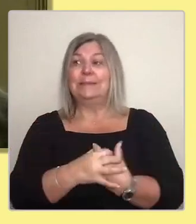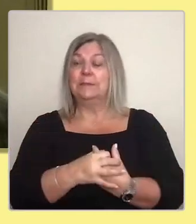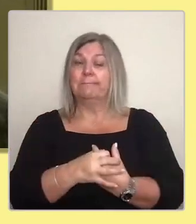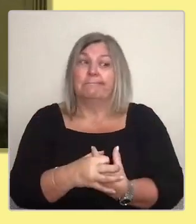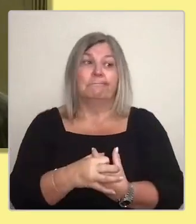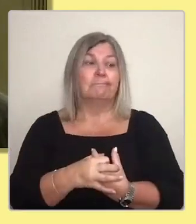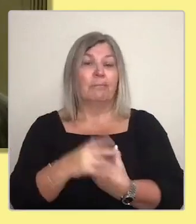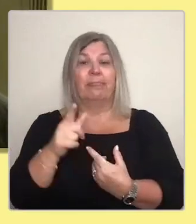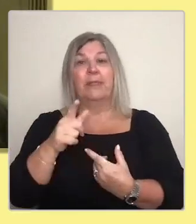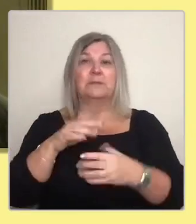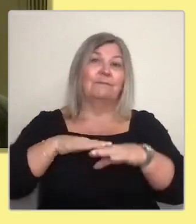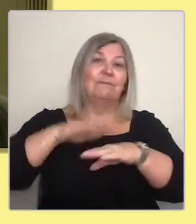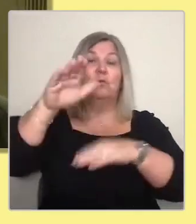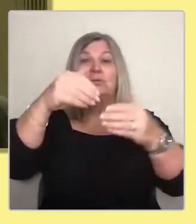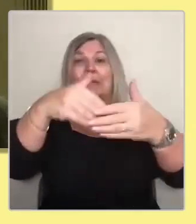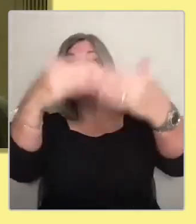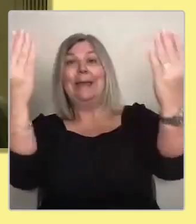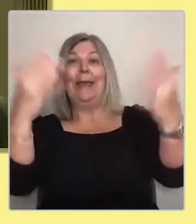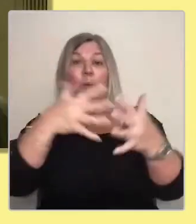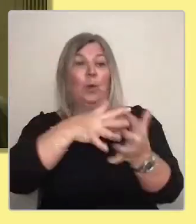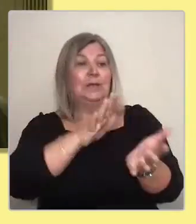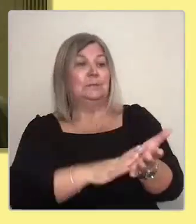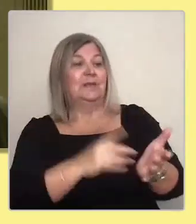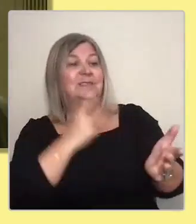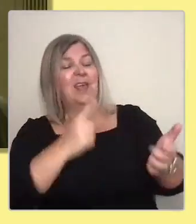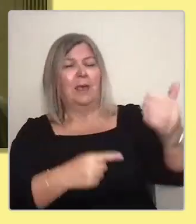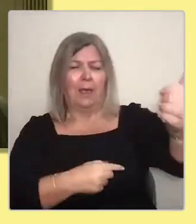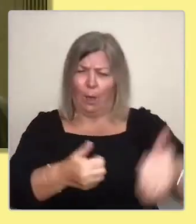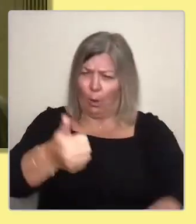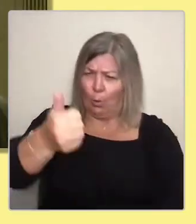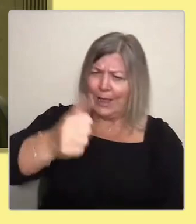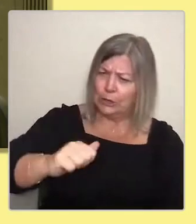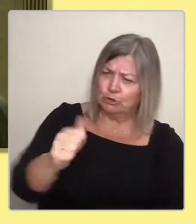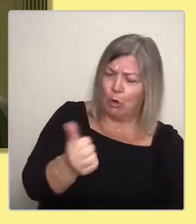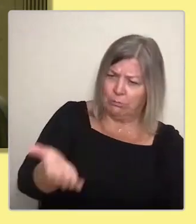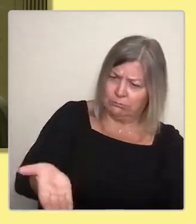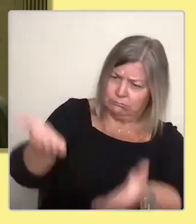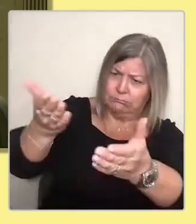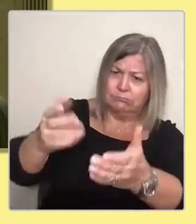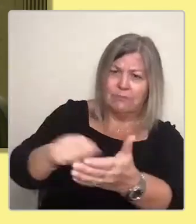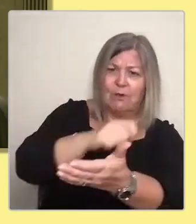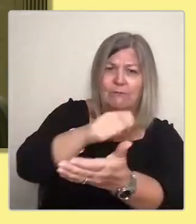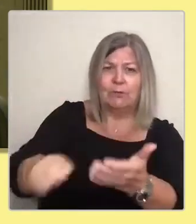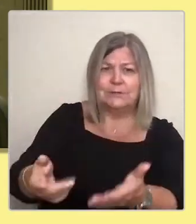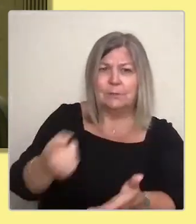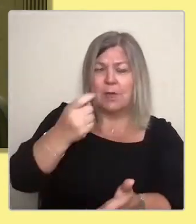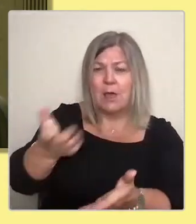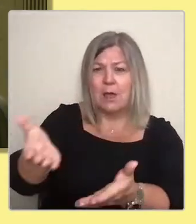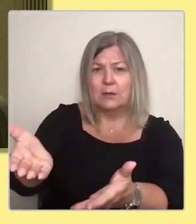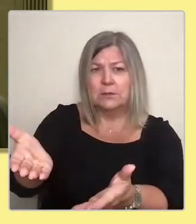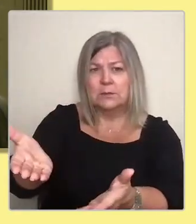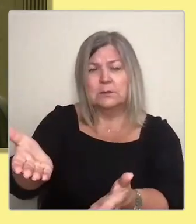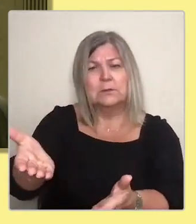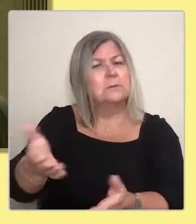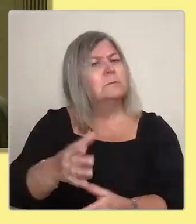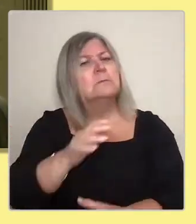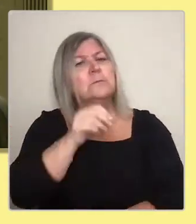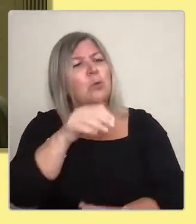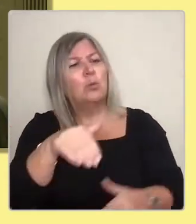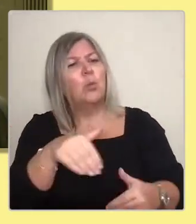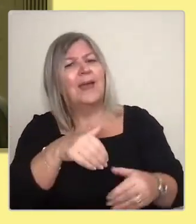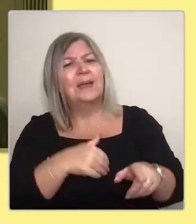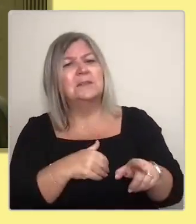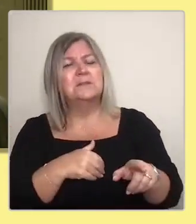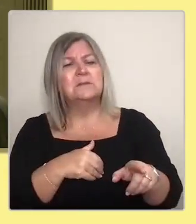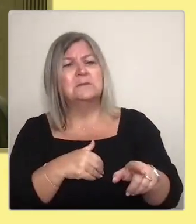in the future when Westminster finally says, okay, yes, you know, go ahead and have a referendum, that we don't do that. And that actually, having watched